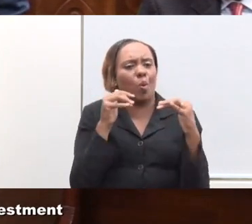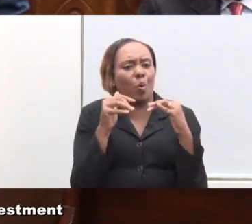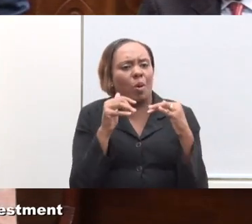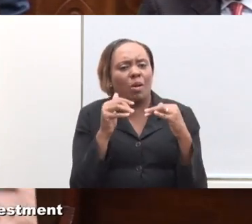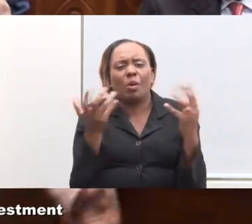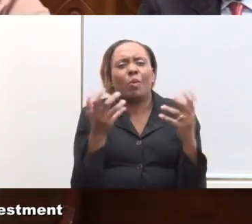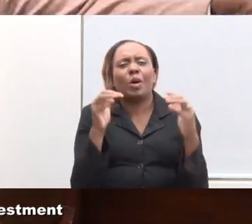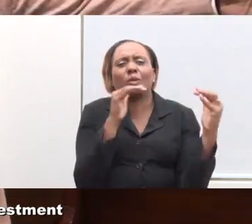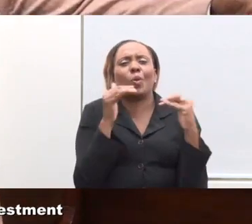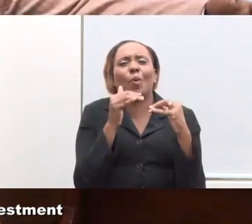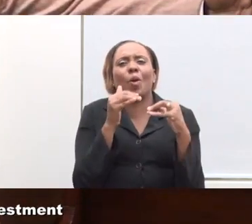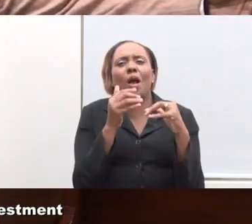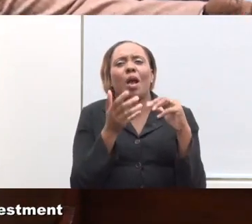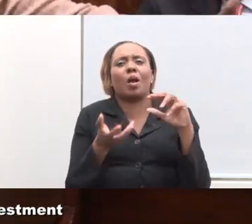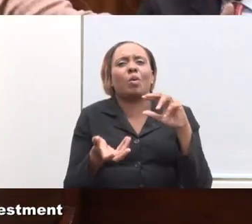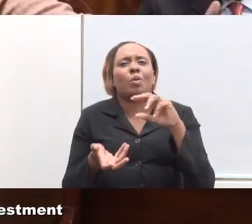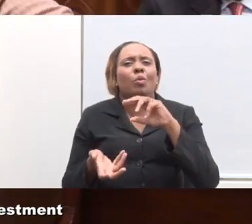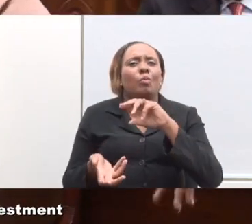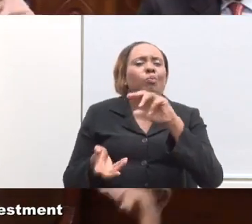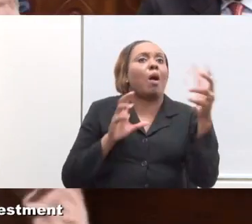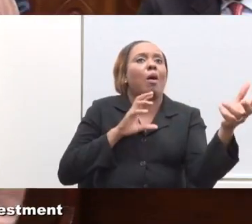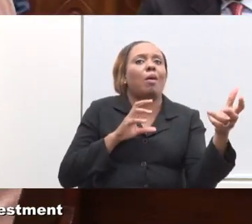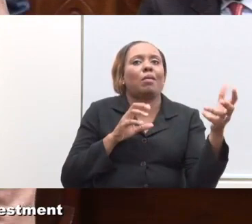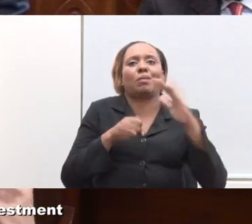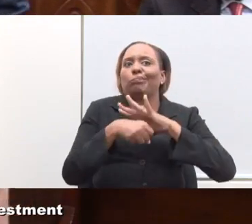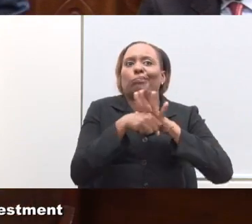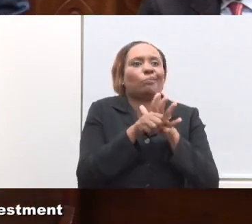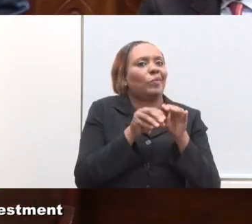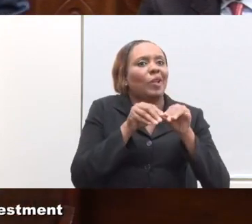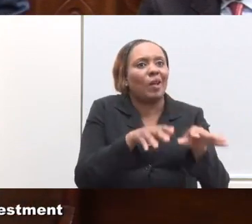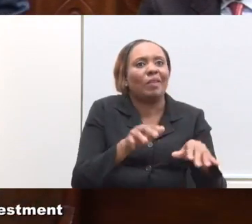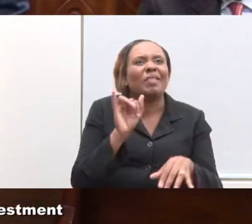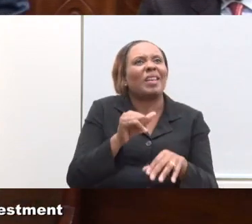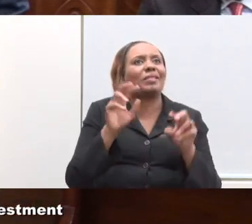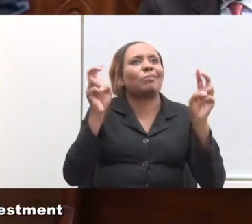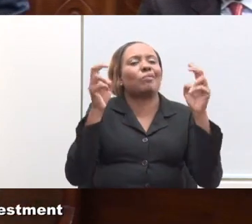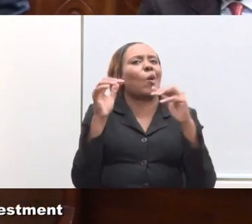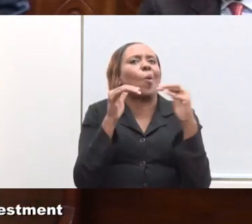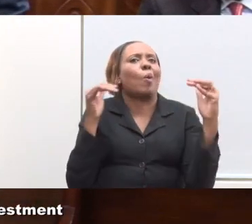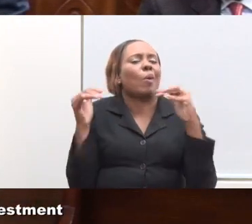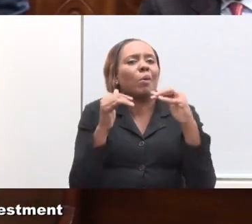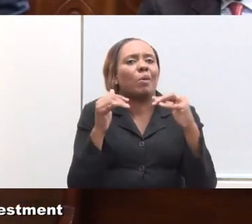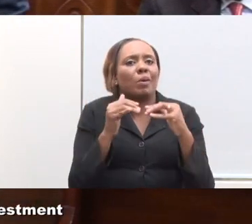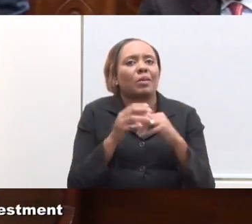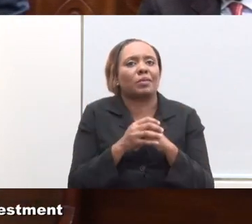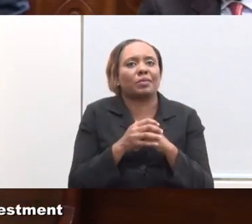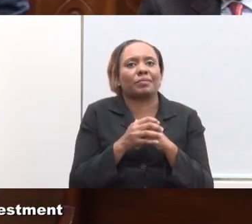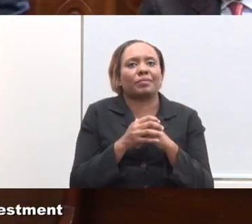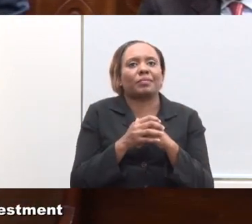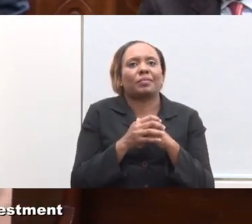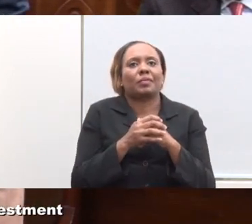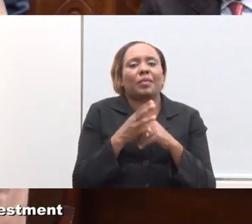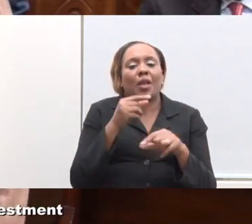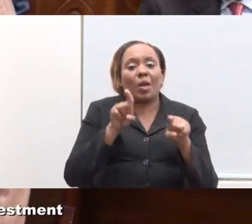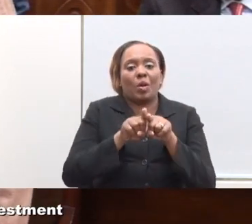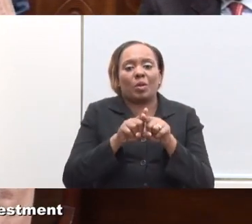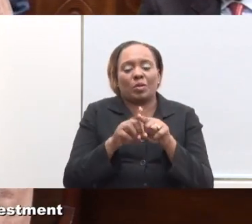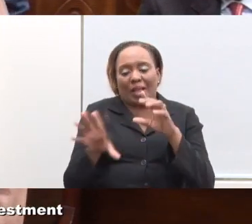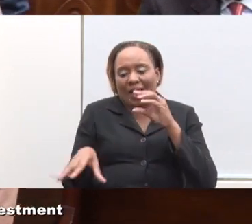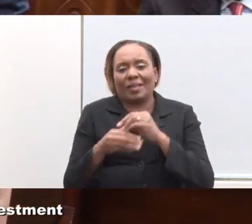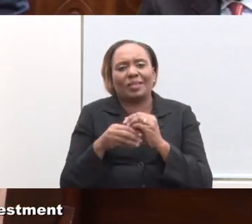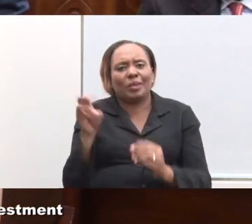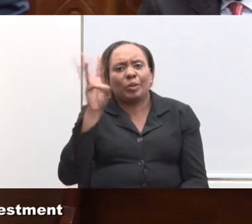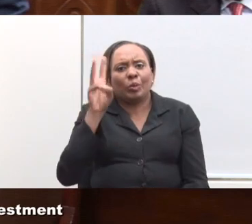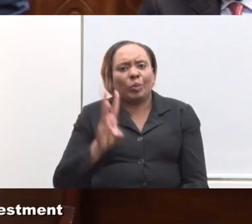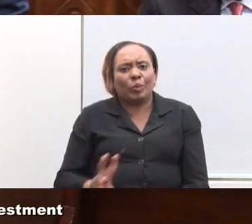war. It's just come to us in the form of a pandemic, combined and undergirded by a climate crisis. And therefore,